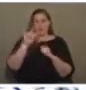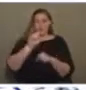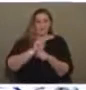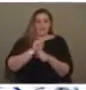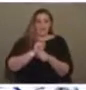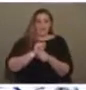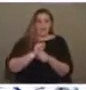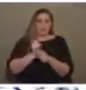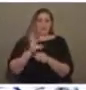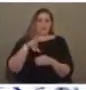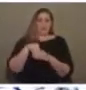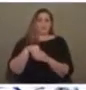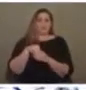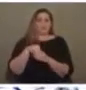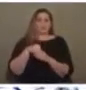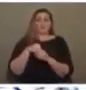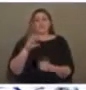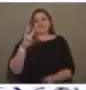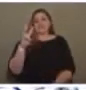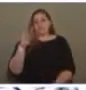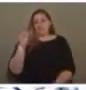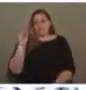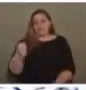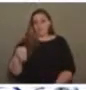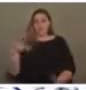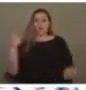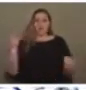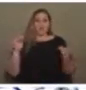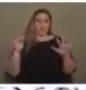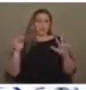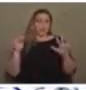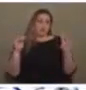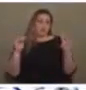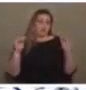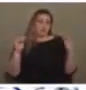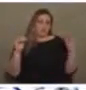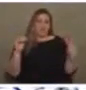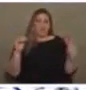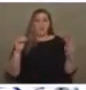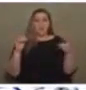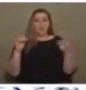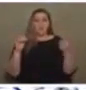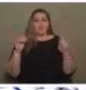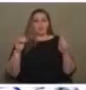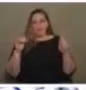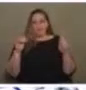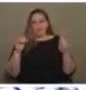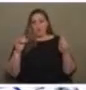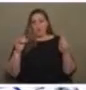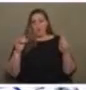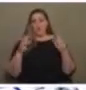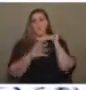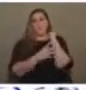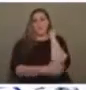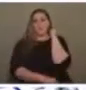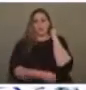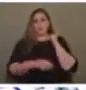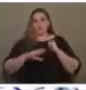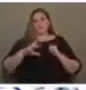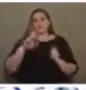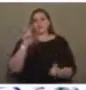force participation rate at last check about 60% versus 38% in Puerto Rico. Poverty rate in Florida is